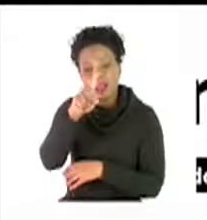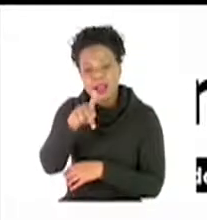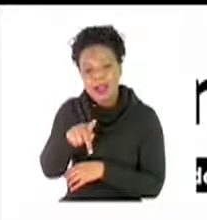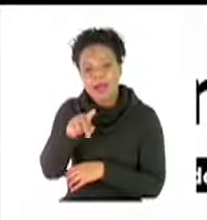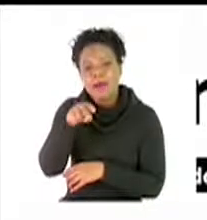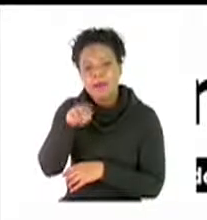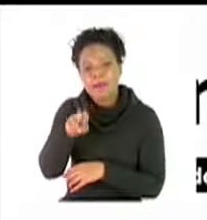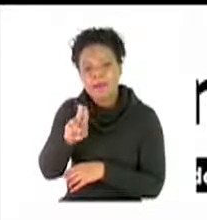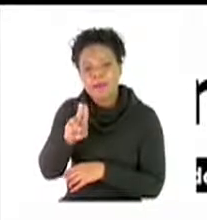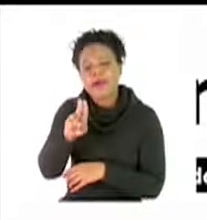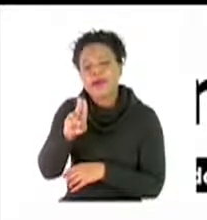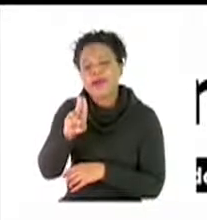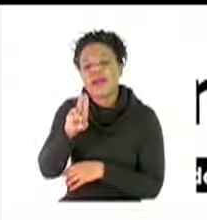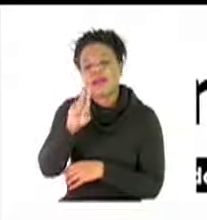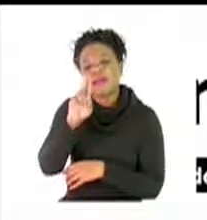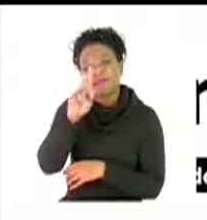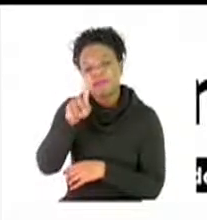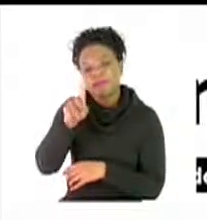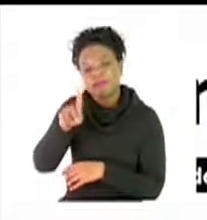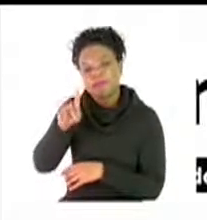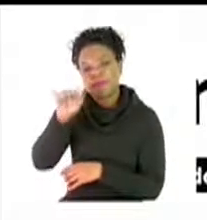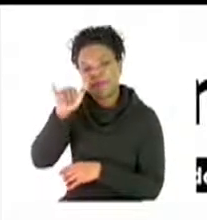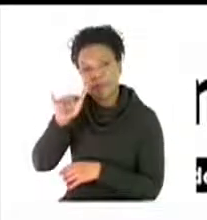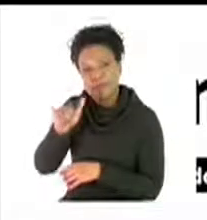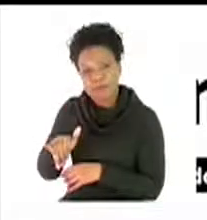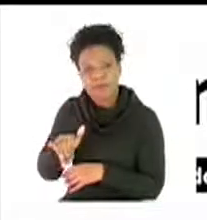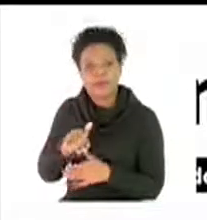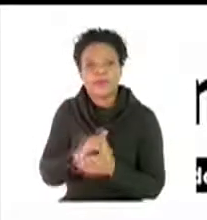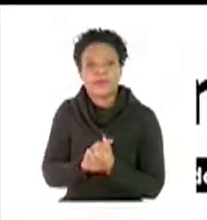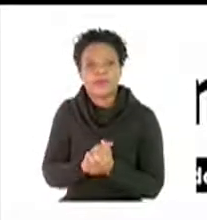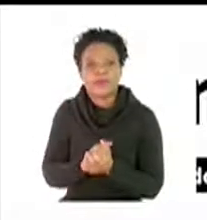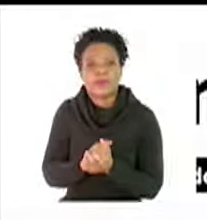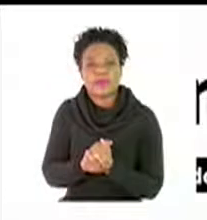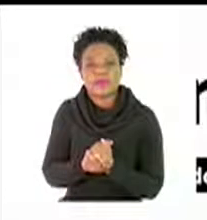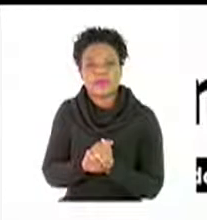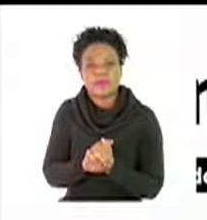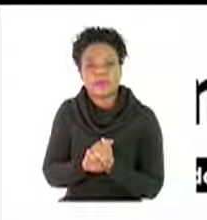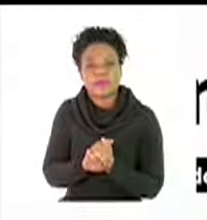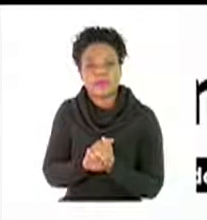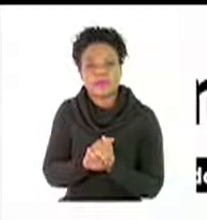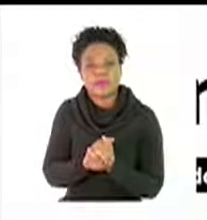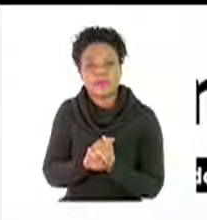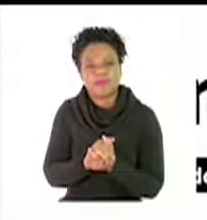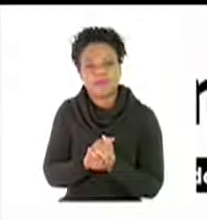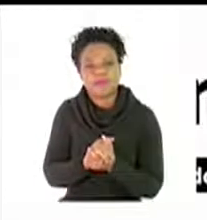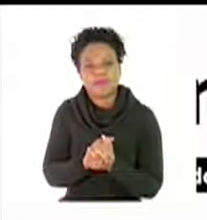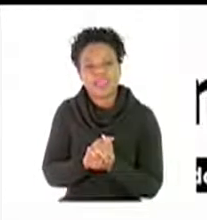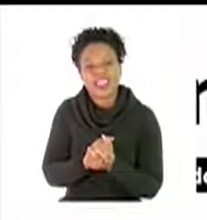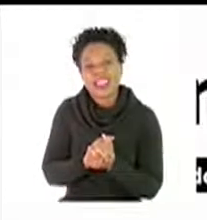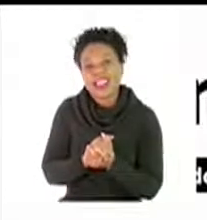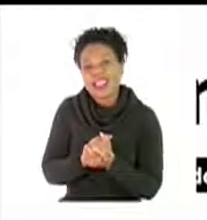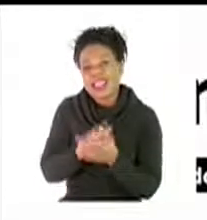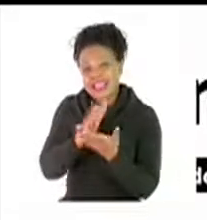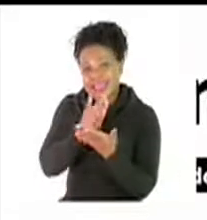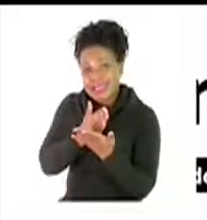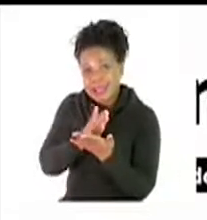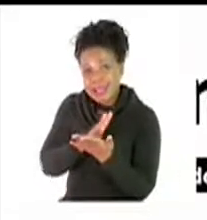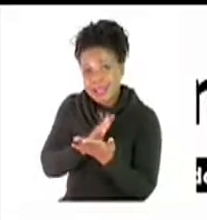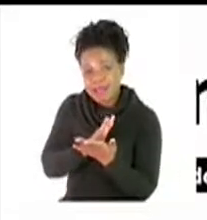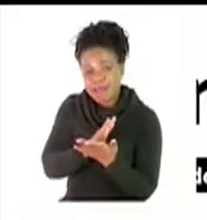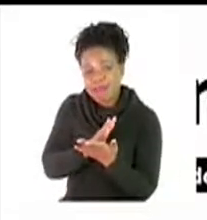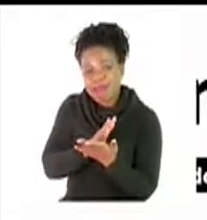a cat is a kitten. Right, diminutives are made by adding a suffix,